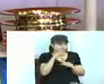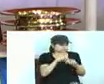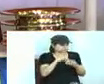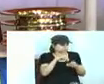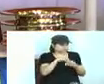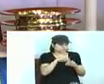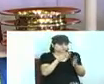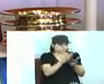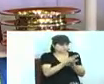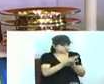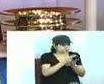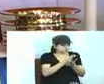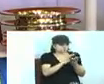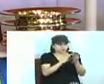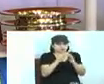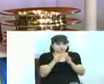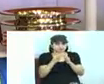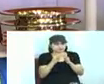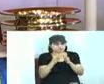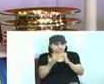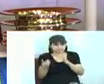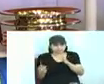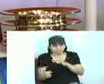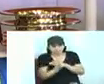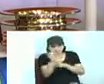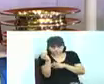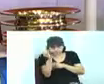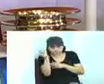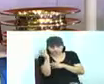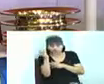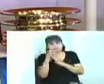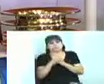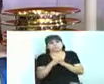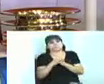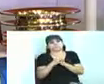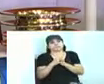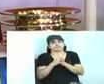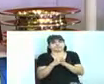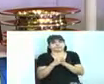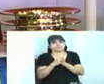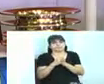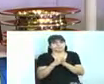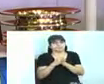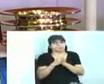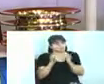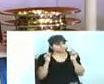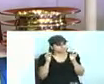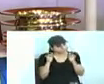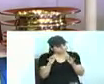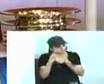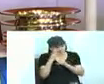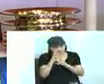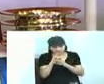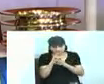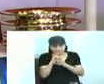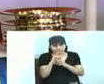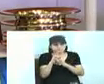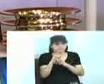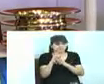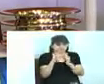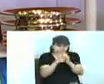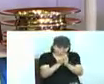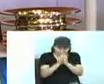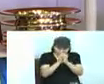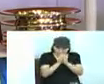Jerusalem, but in New Orleans. Nevertheless, they too gathered. They gathered for fellowship, and they gathered for worship,